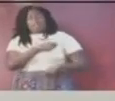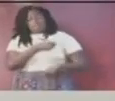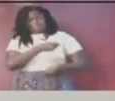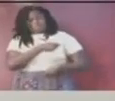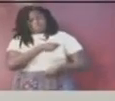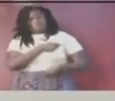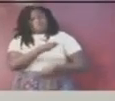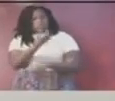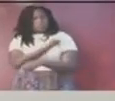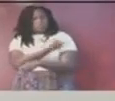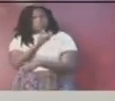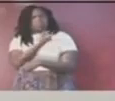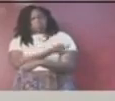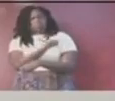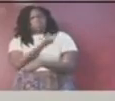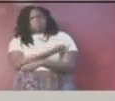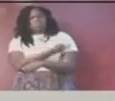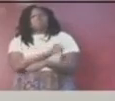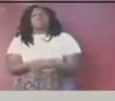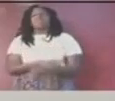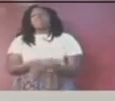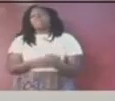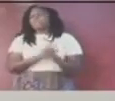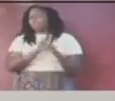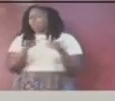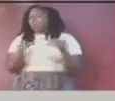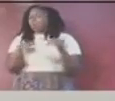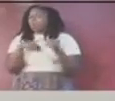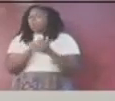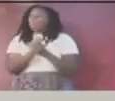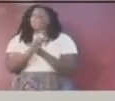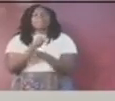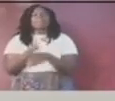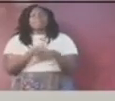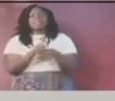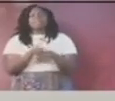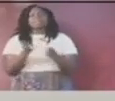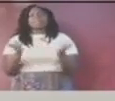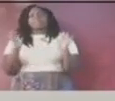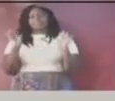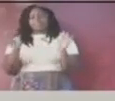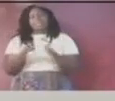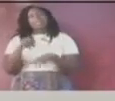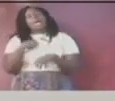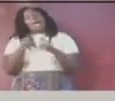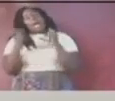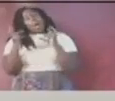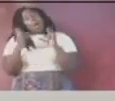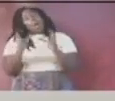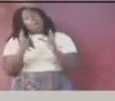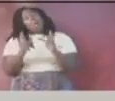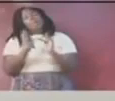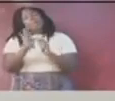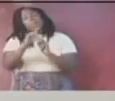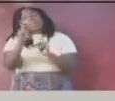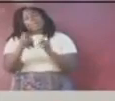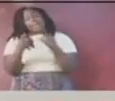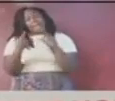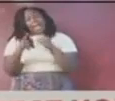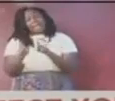to specifically vaccinate their personnel. So I hope that answers that.